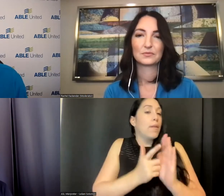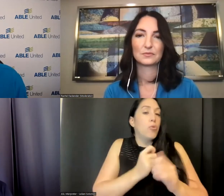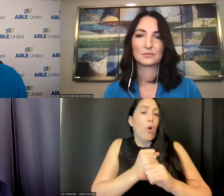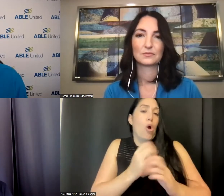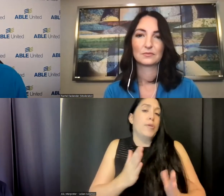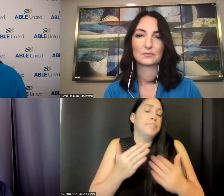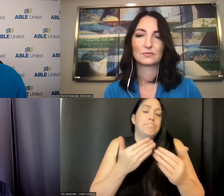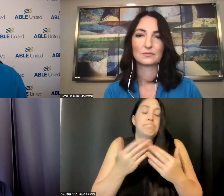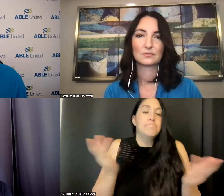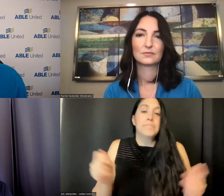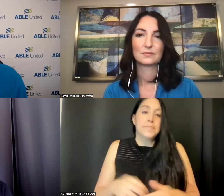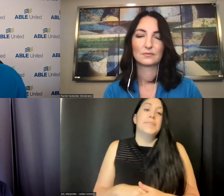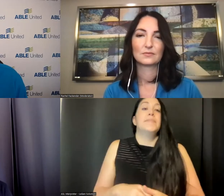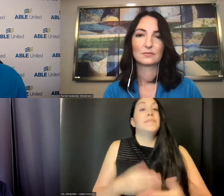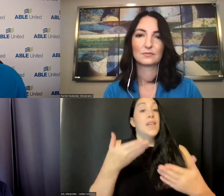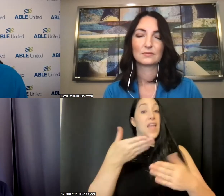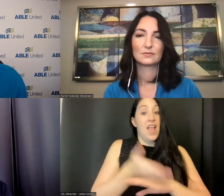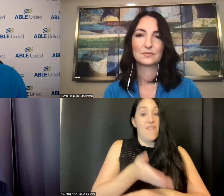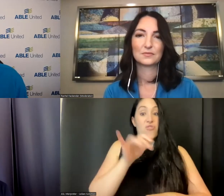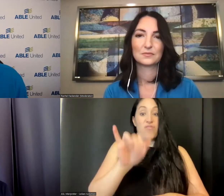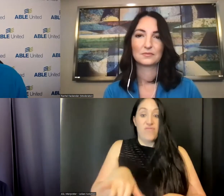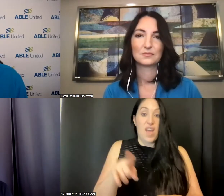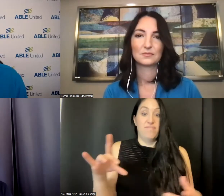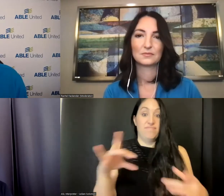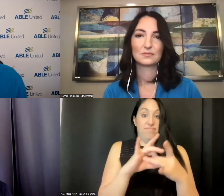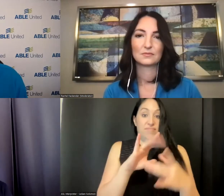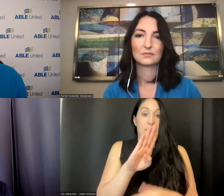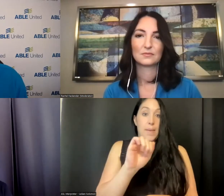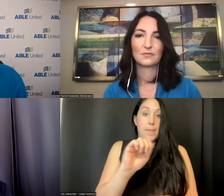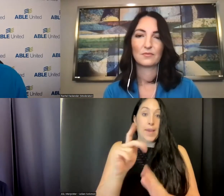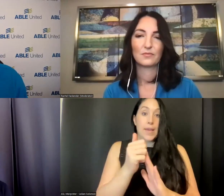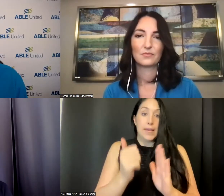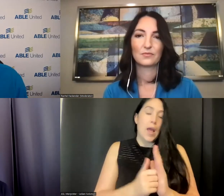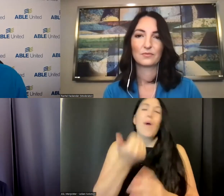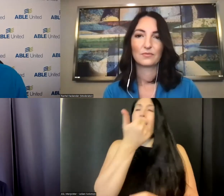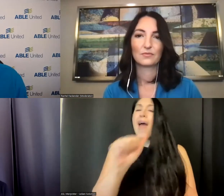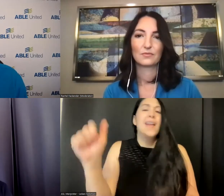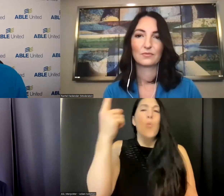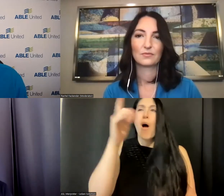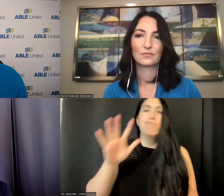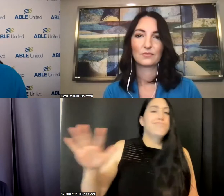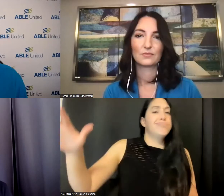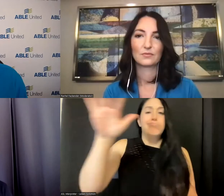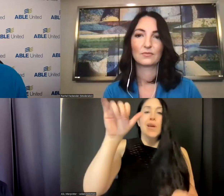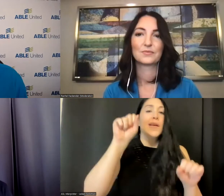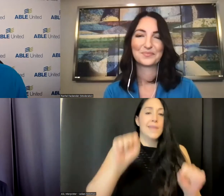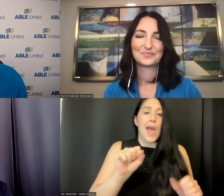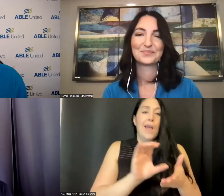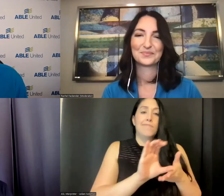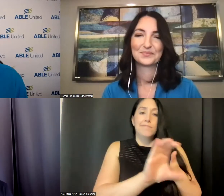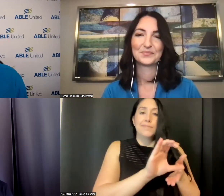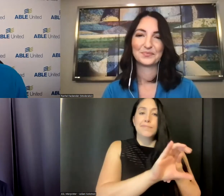the ABLE account from that connected bank account. But anybody can contribute to an ABLE account, whether that be family